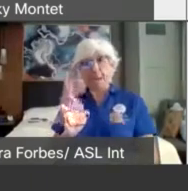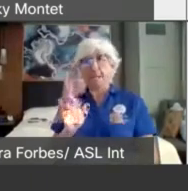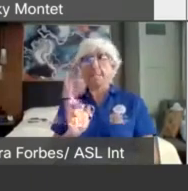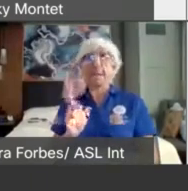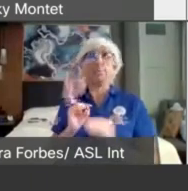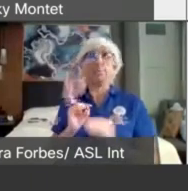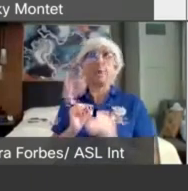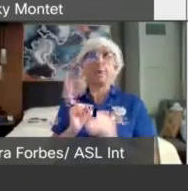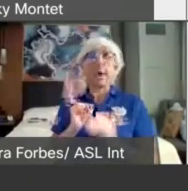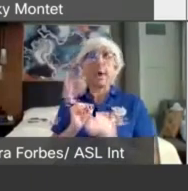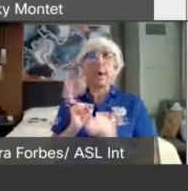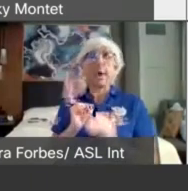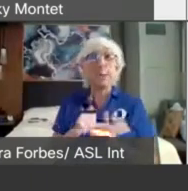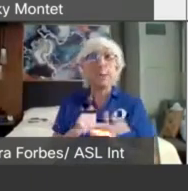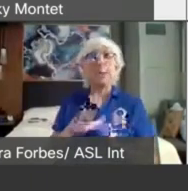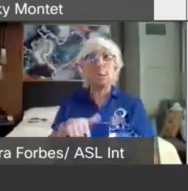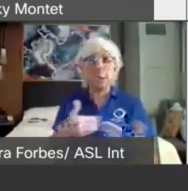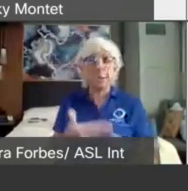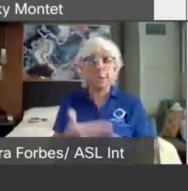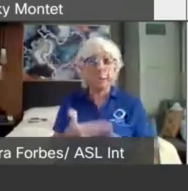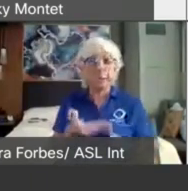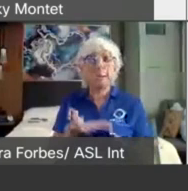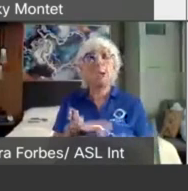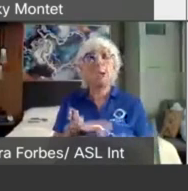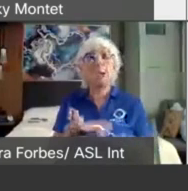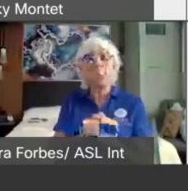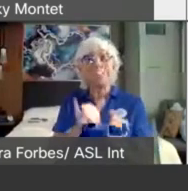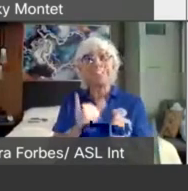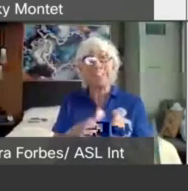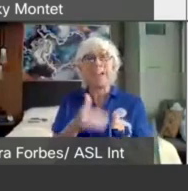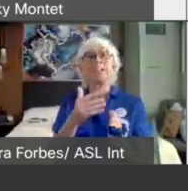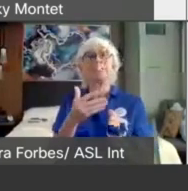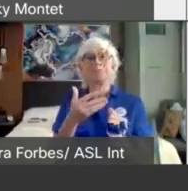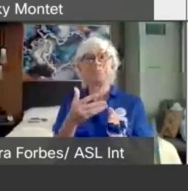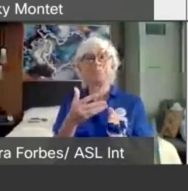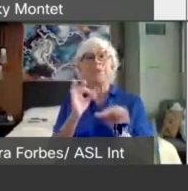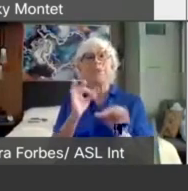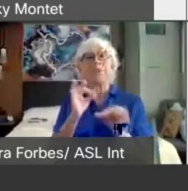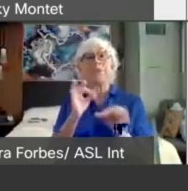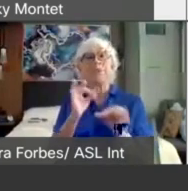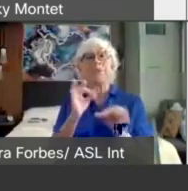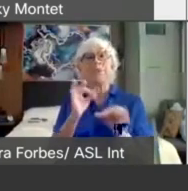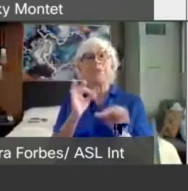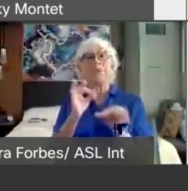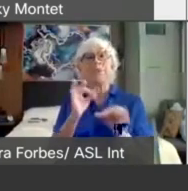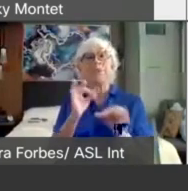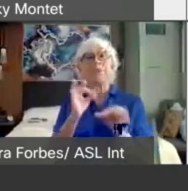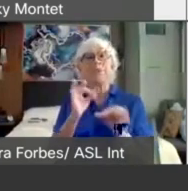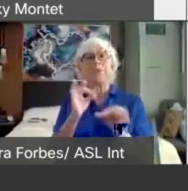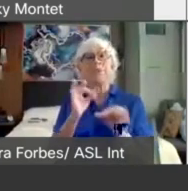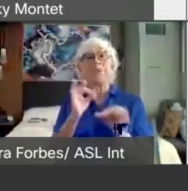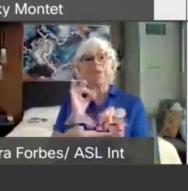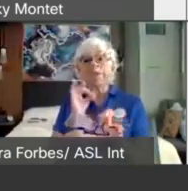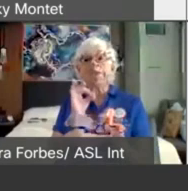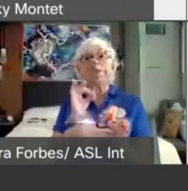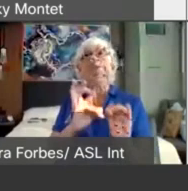provided, then along with that will be a letter that explains what the assistance was and again talks about how a